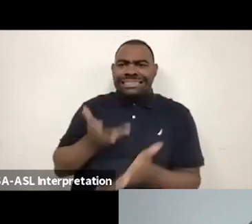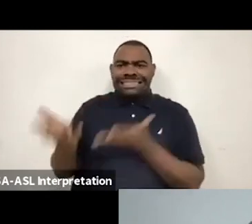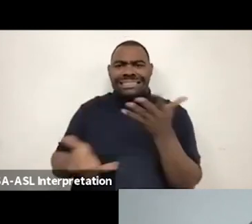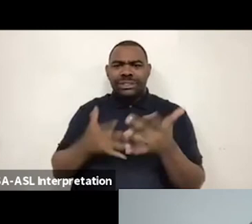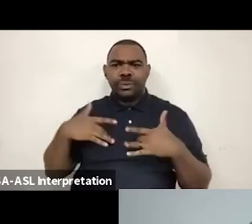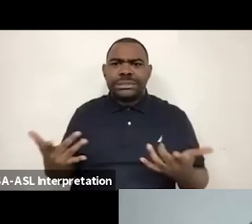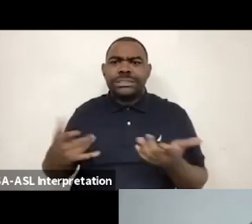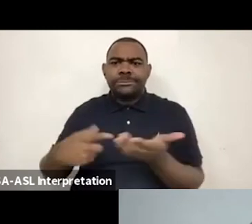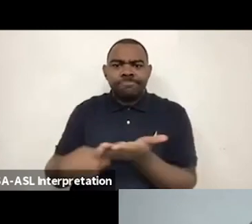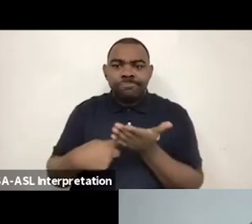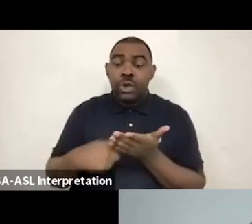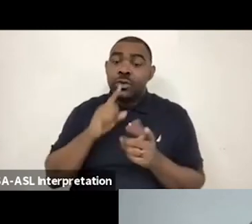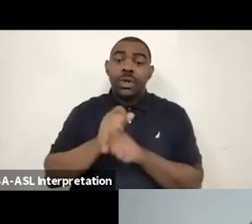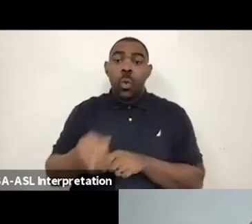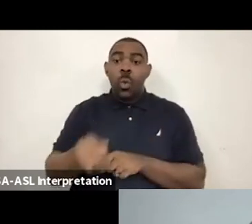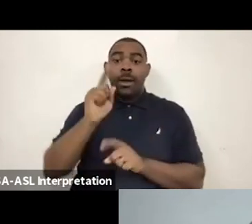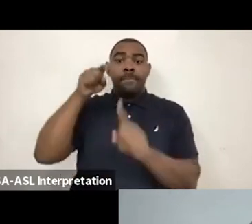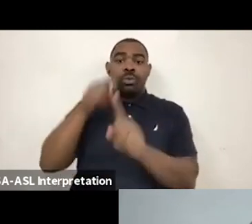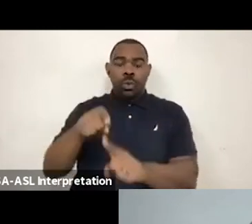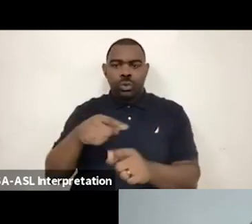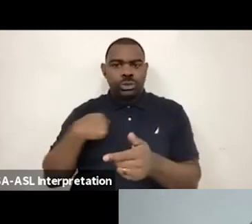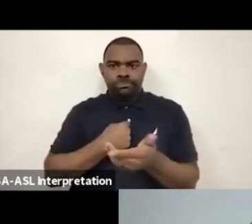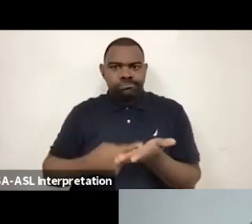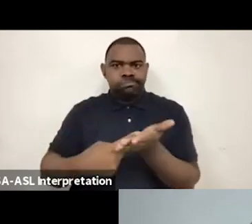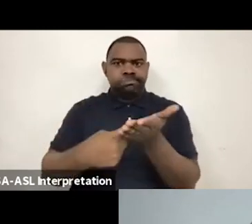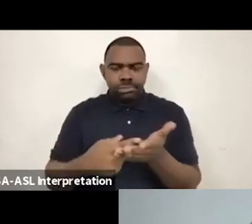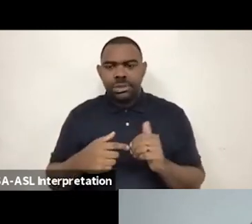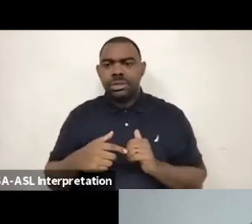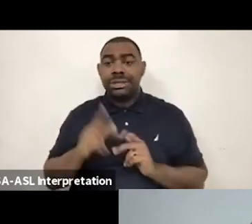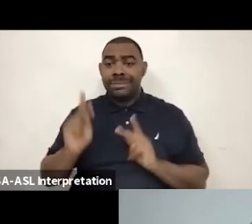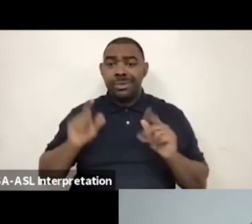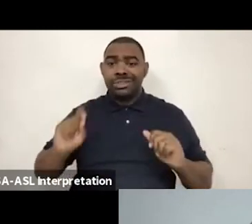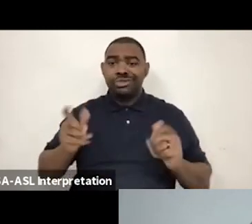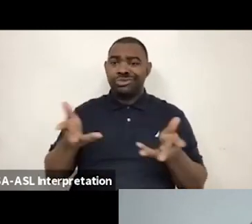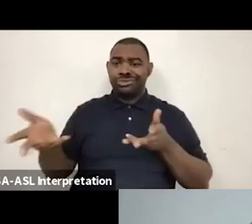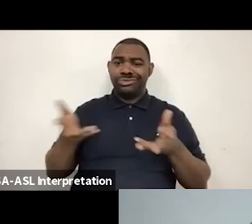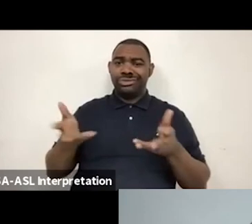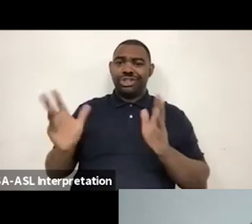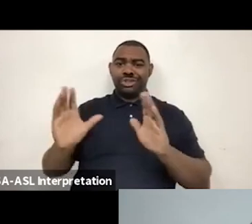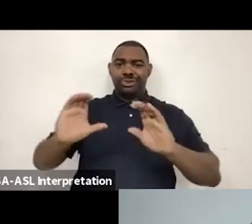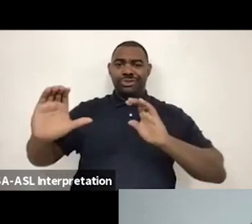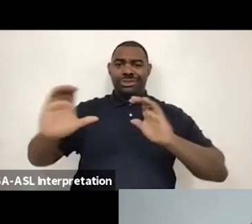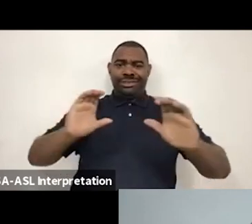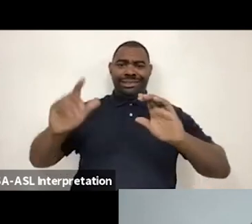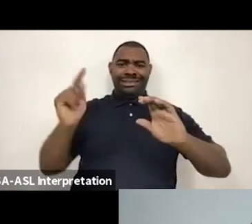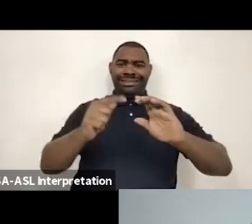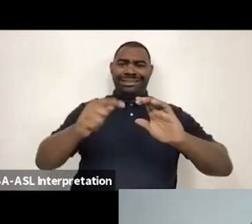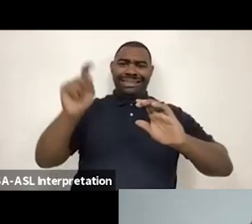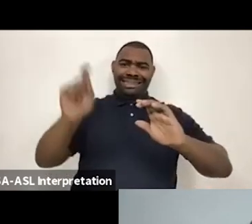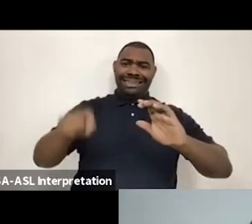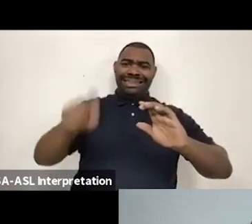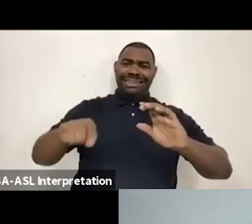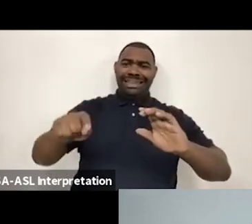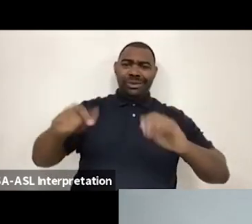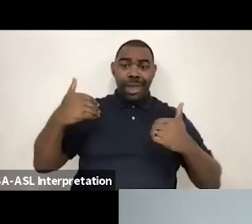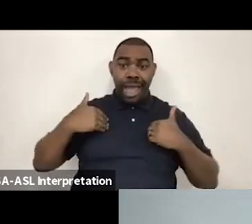veteran community? And a big point that was brought to the forefront was people just need to talk to each other. They need to be able to communicate.